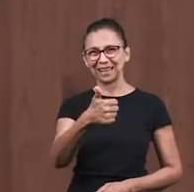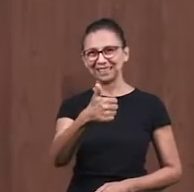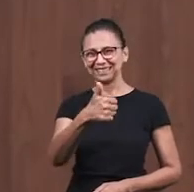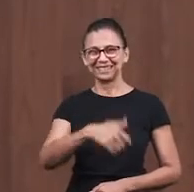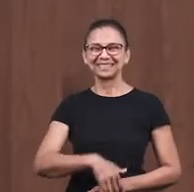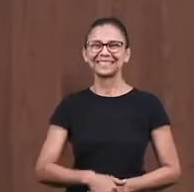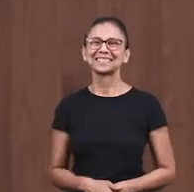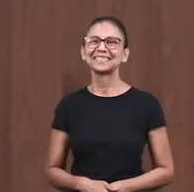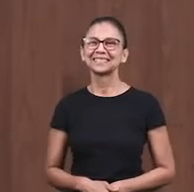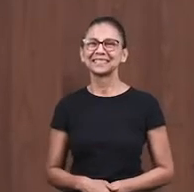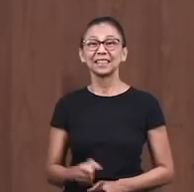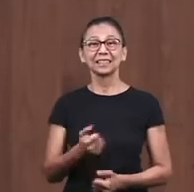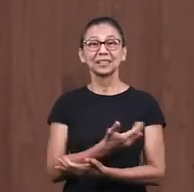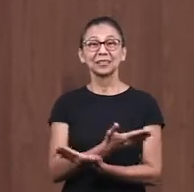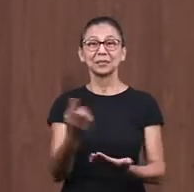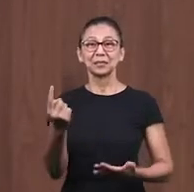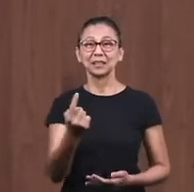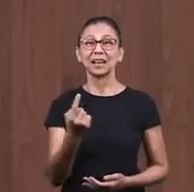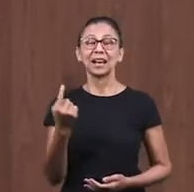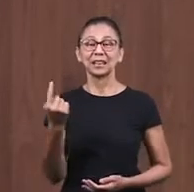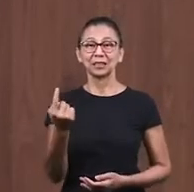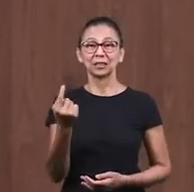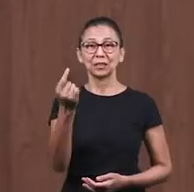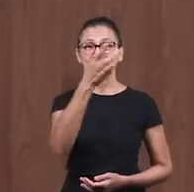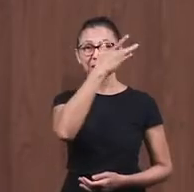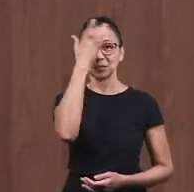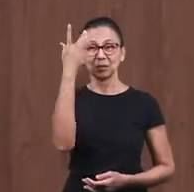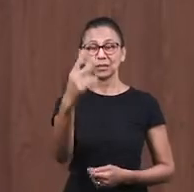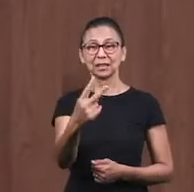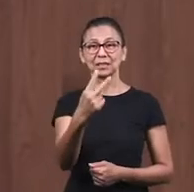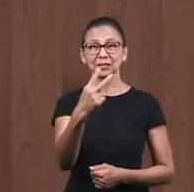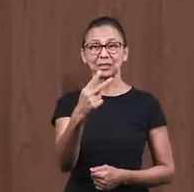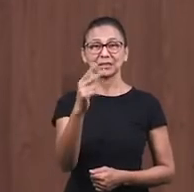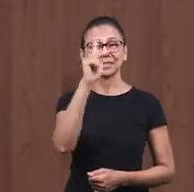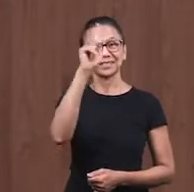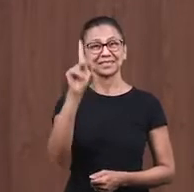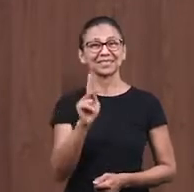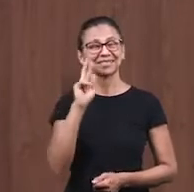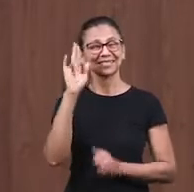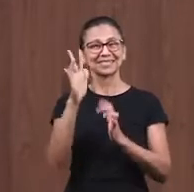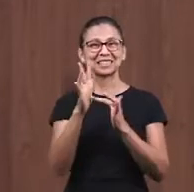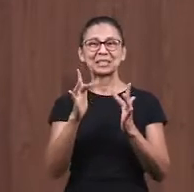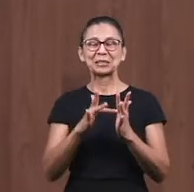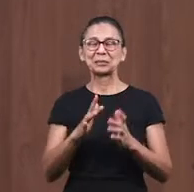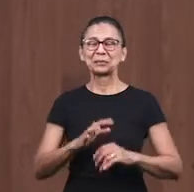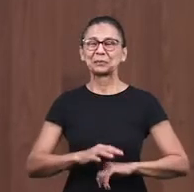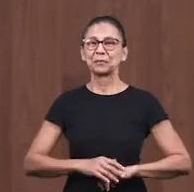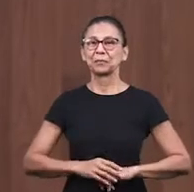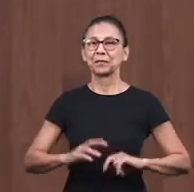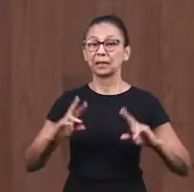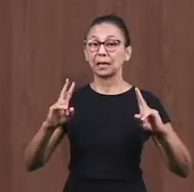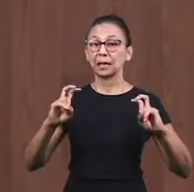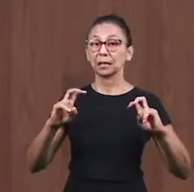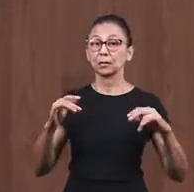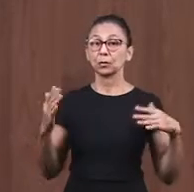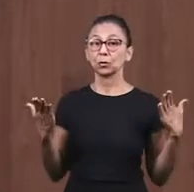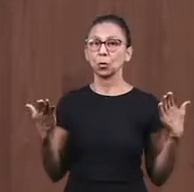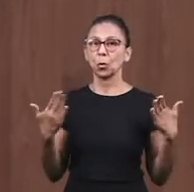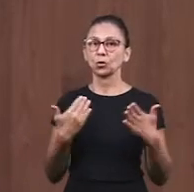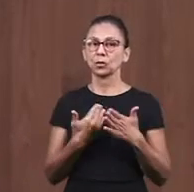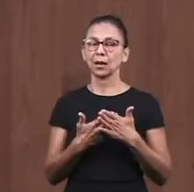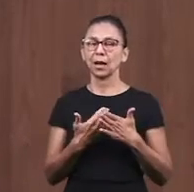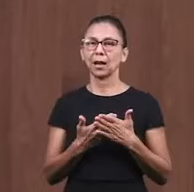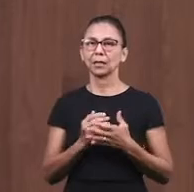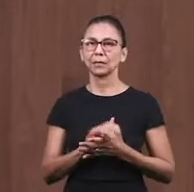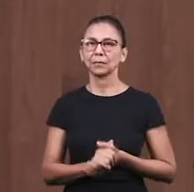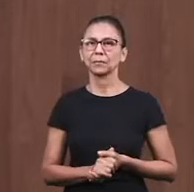children. How are you? I greet all everyone that's watching us with the peace of the Lord Jesus. The